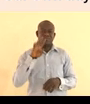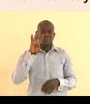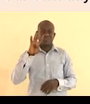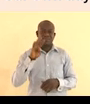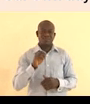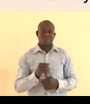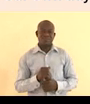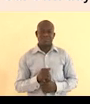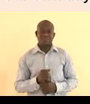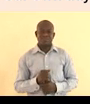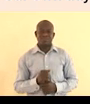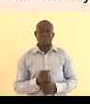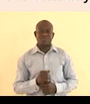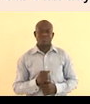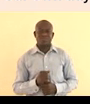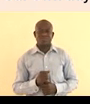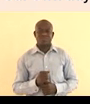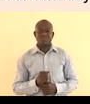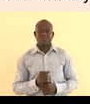Question four.